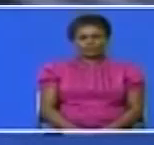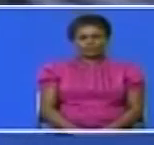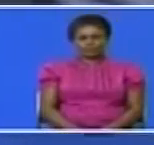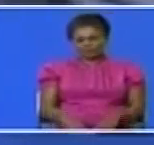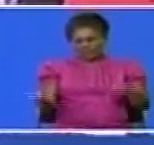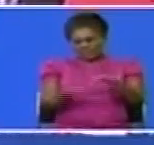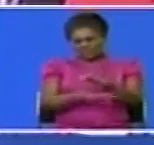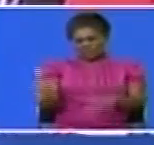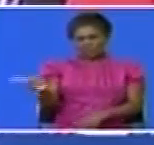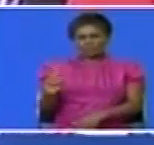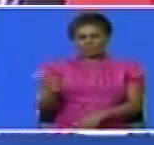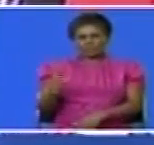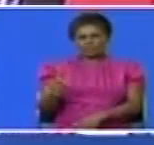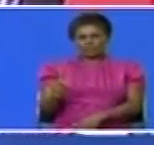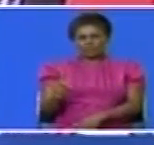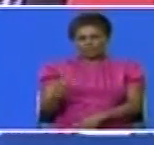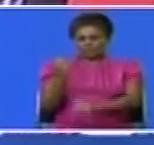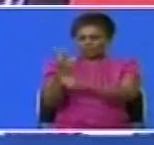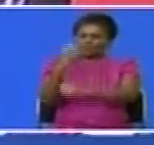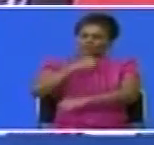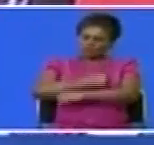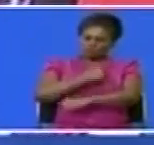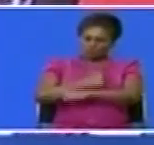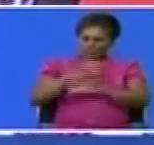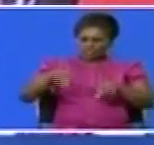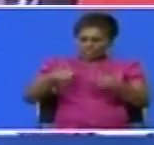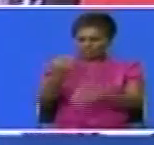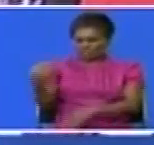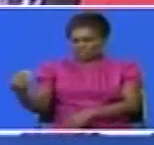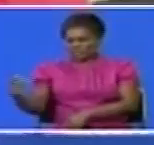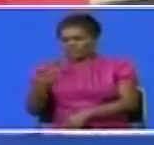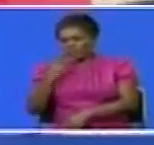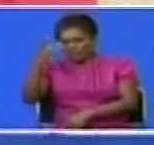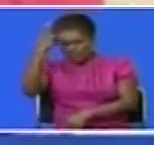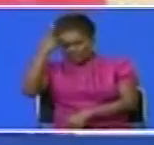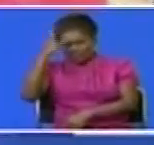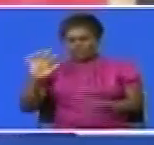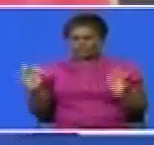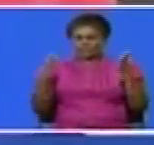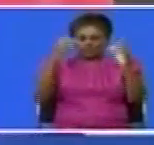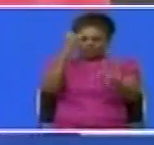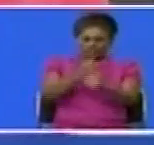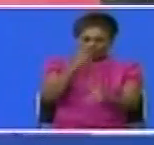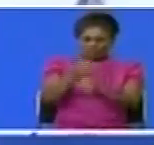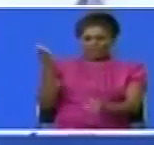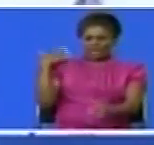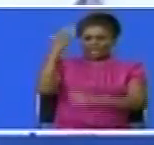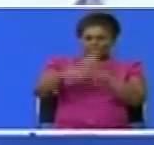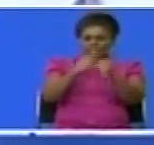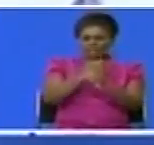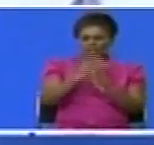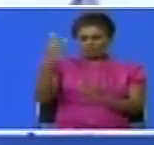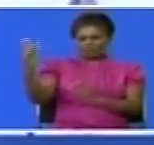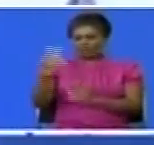The deputy president was at Kapsabet Girls High School, where he joined students, teachers and parents to celebrate the school's performance in last year's Form 4